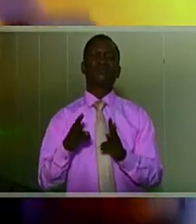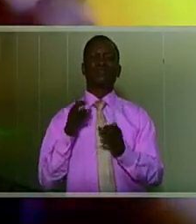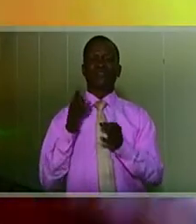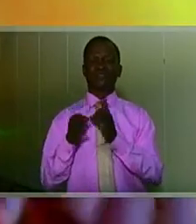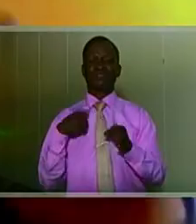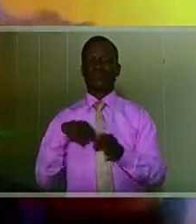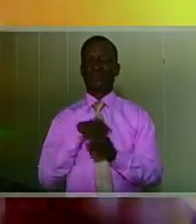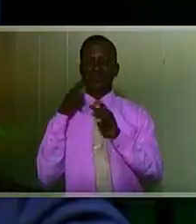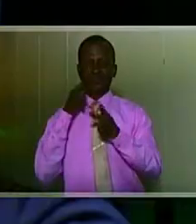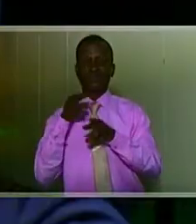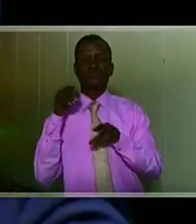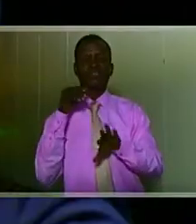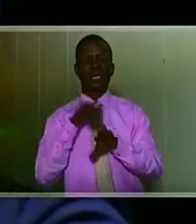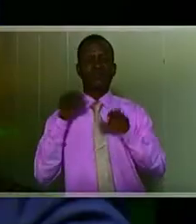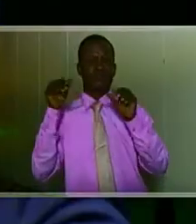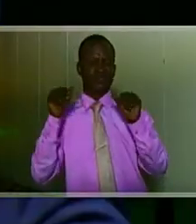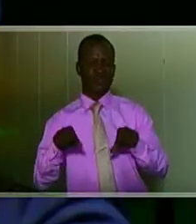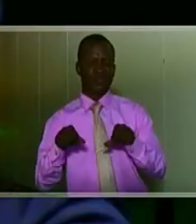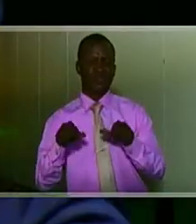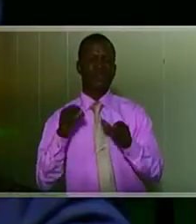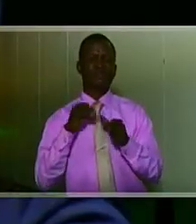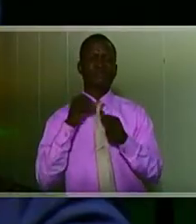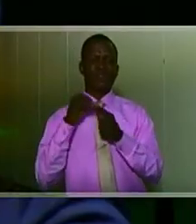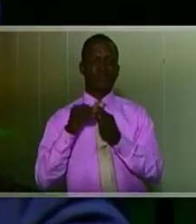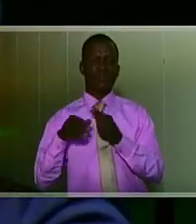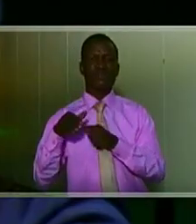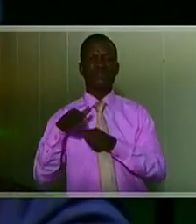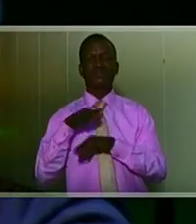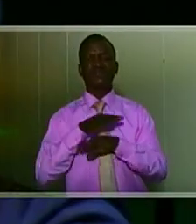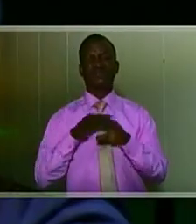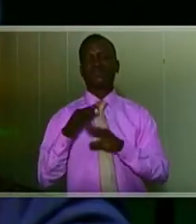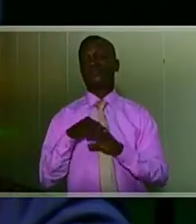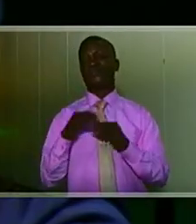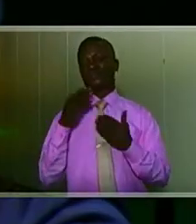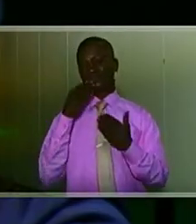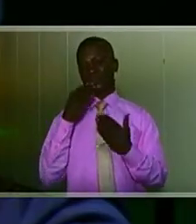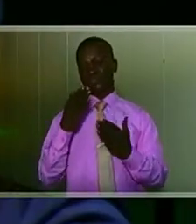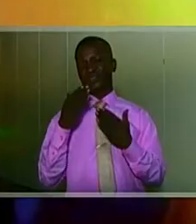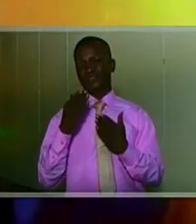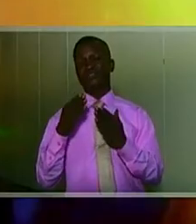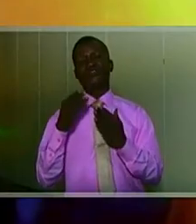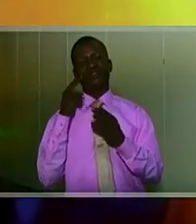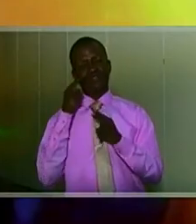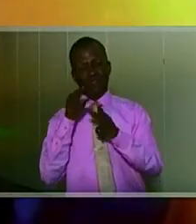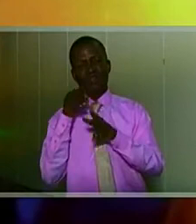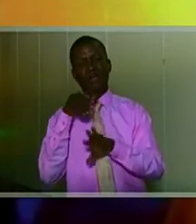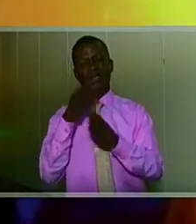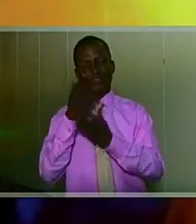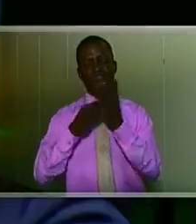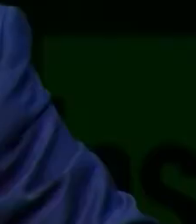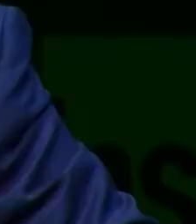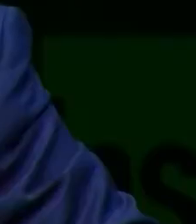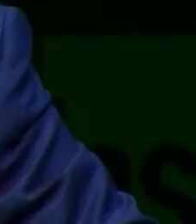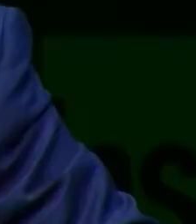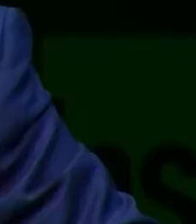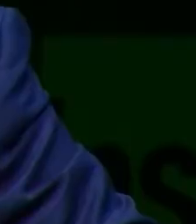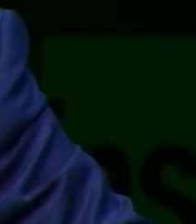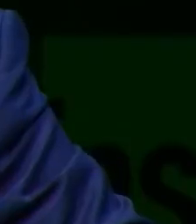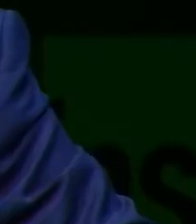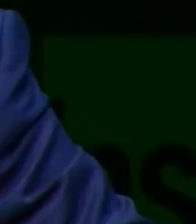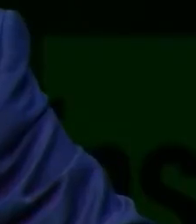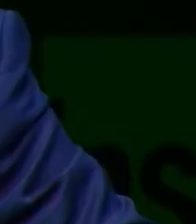of amending the quickly, bill or overriding the veto of Mr. Senator. President. Look at the options that we consider. Let me correct some